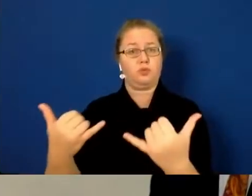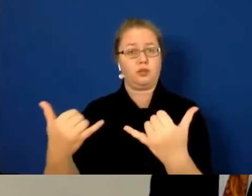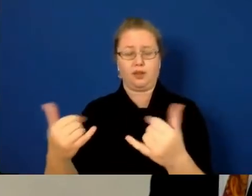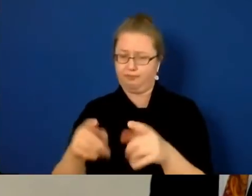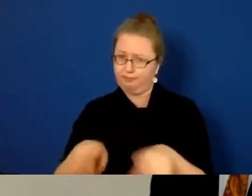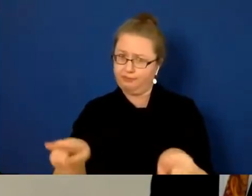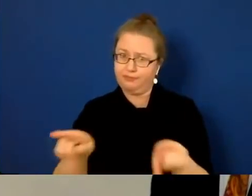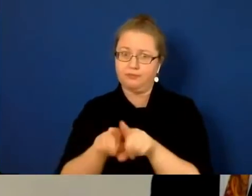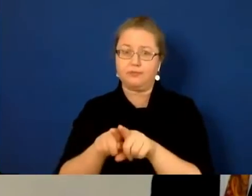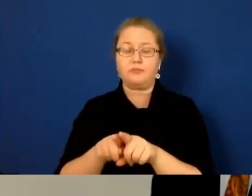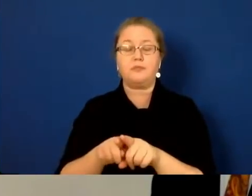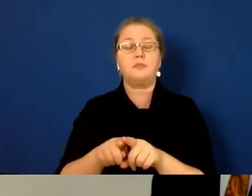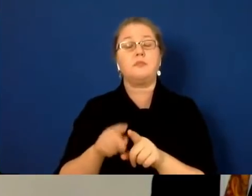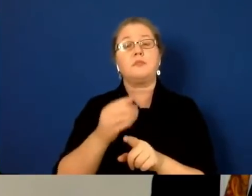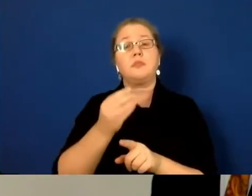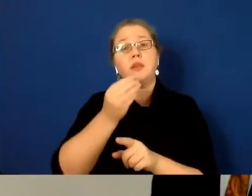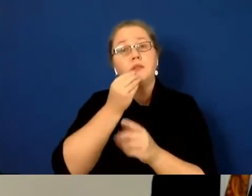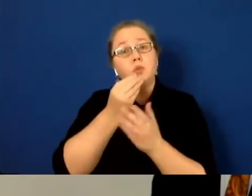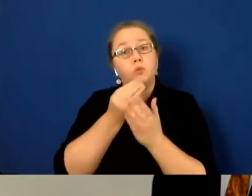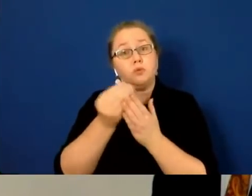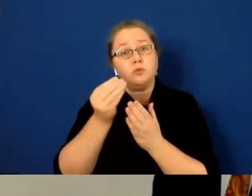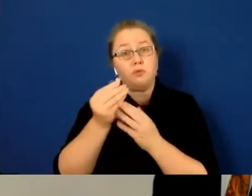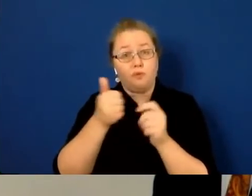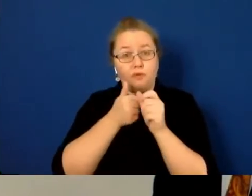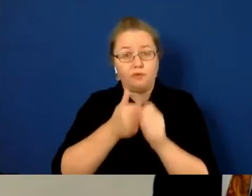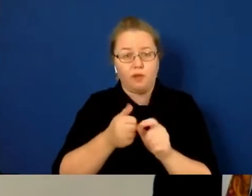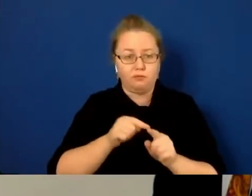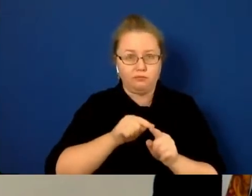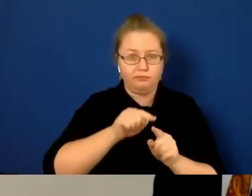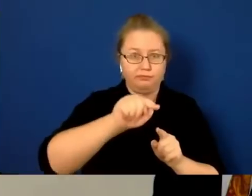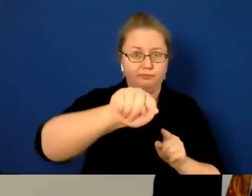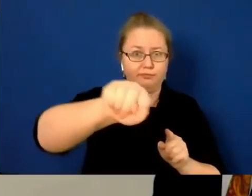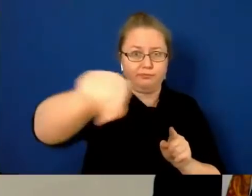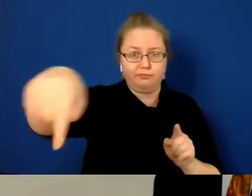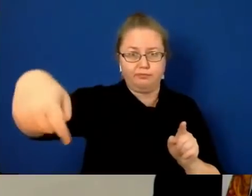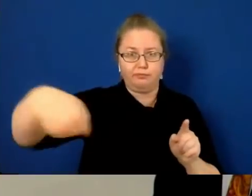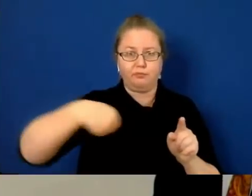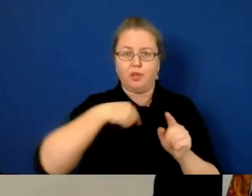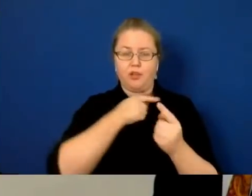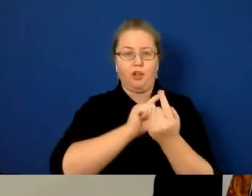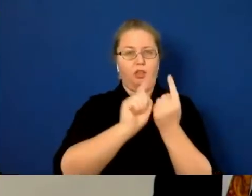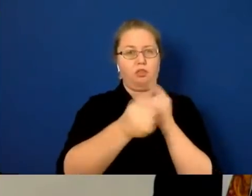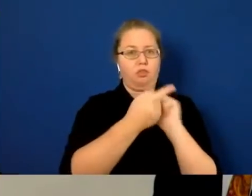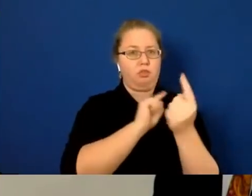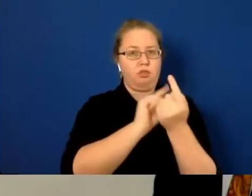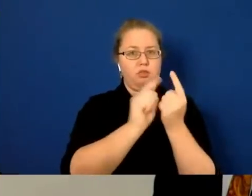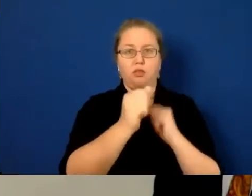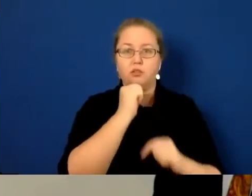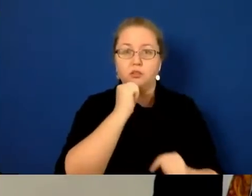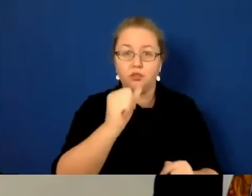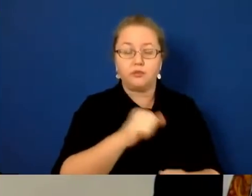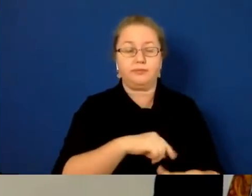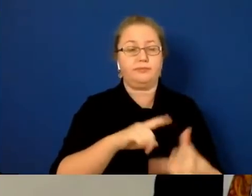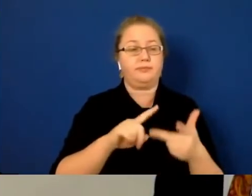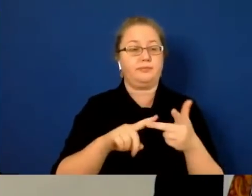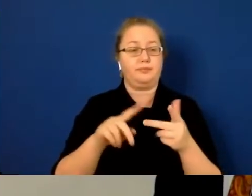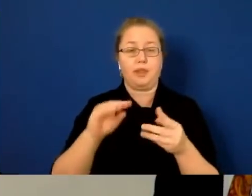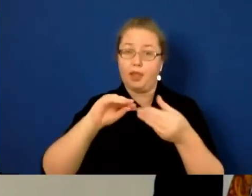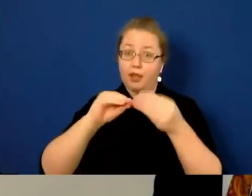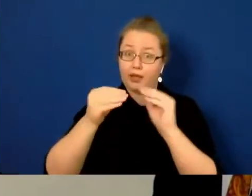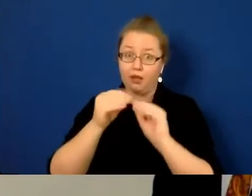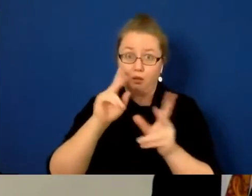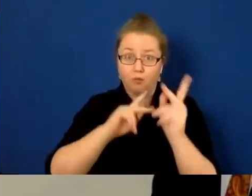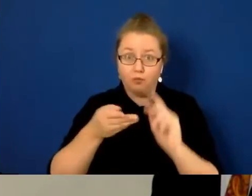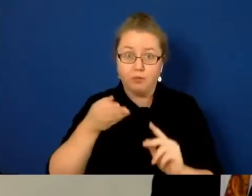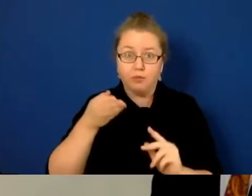we need to make sure that workers as well have access to personal protective equipment, are wearing masks where it's appropriate,